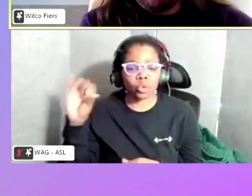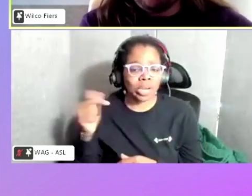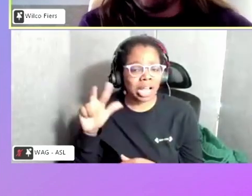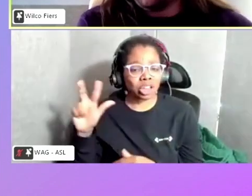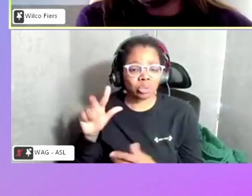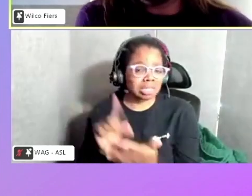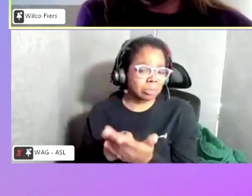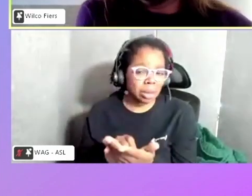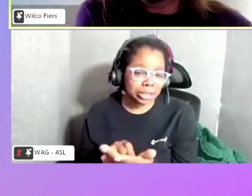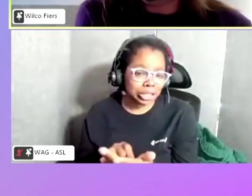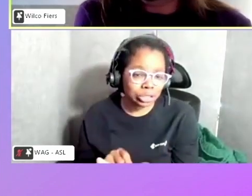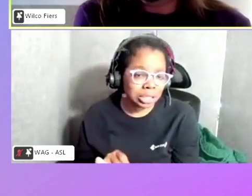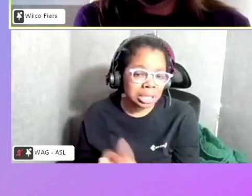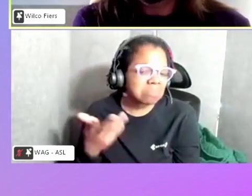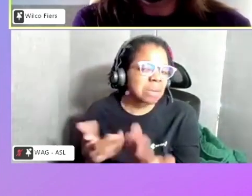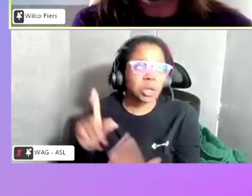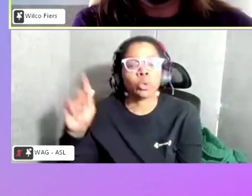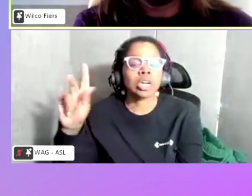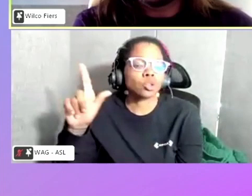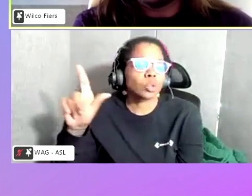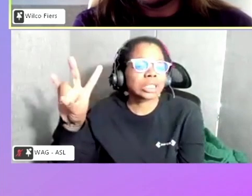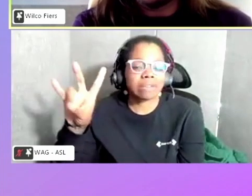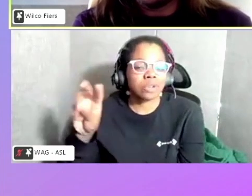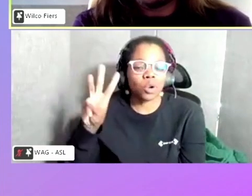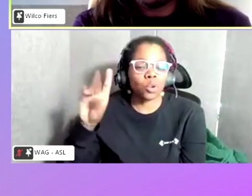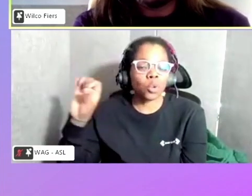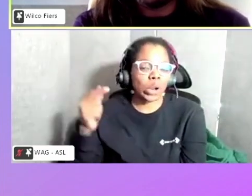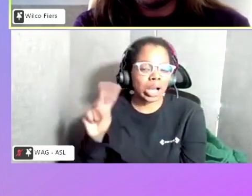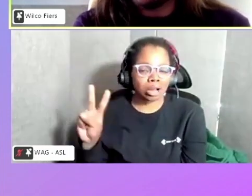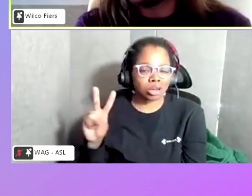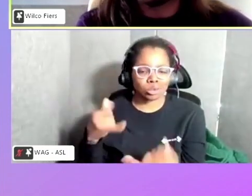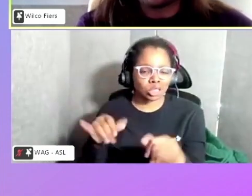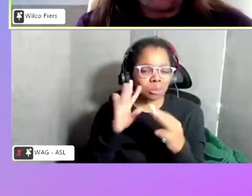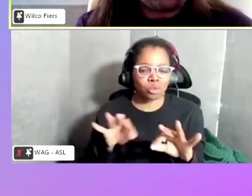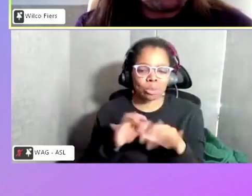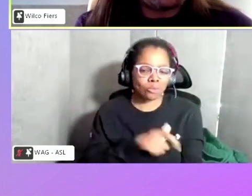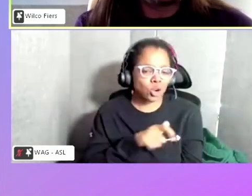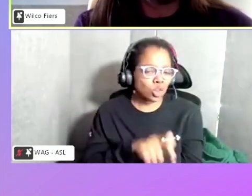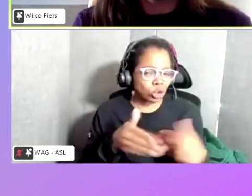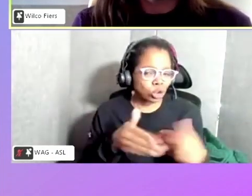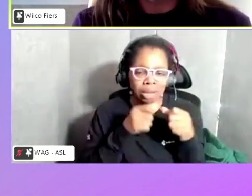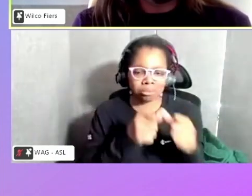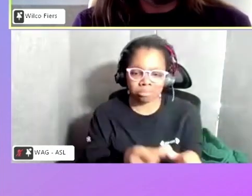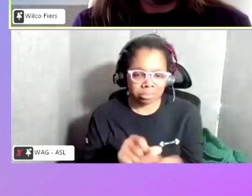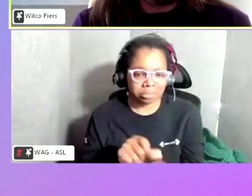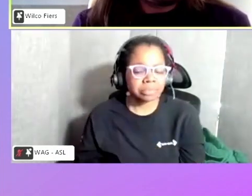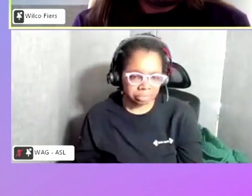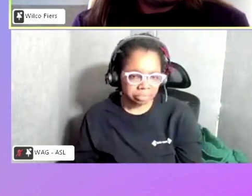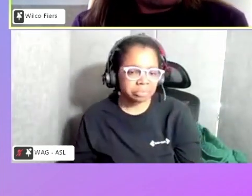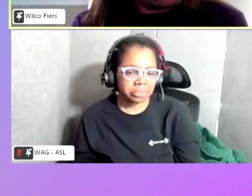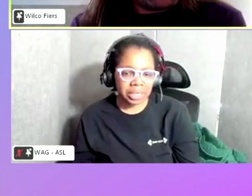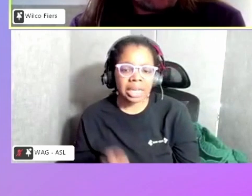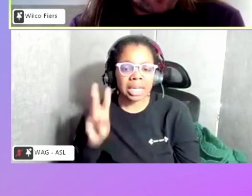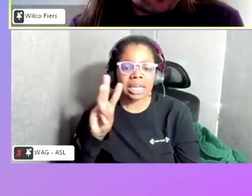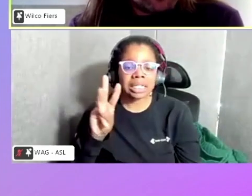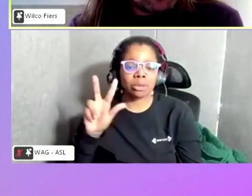in, let's say, 2027, WCAG 2 is going to be relevant for a long time after that. And the W3C is